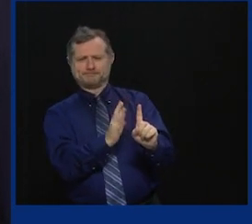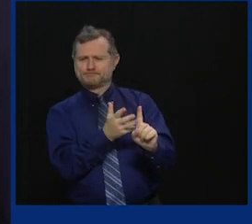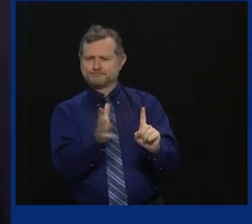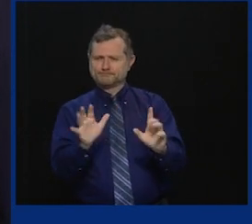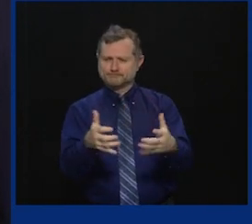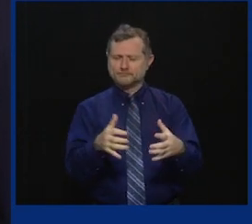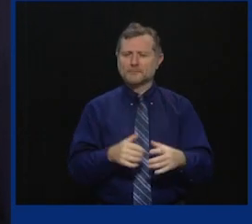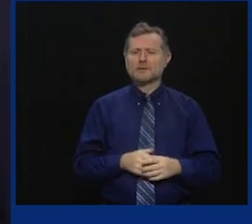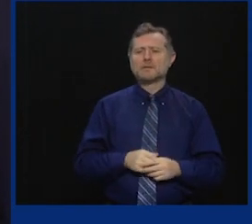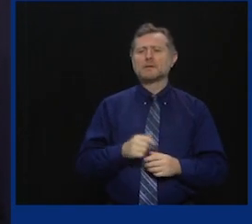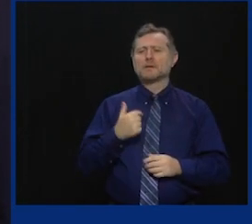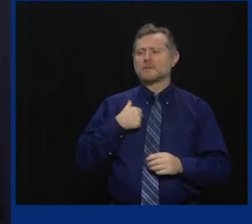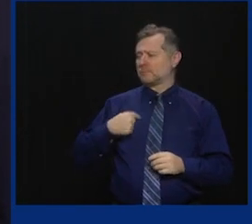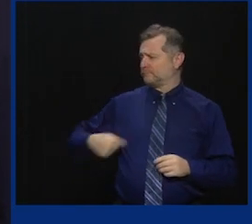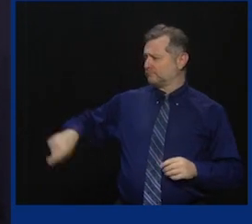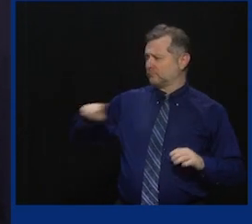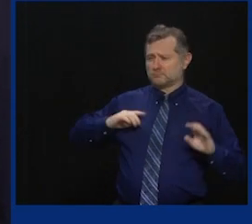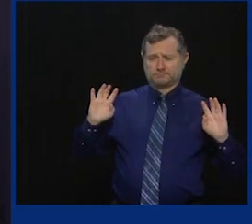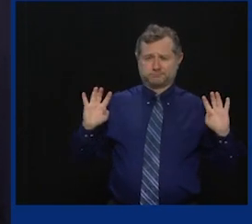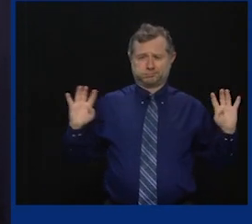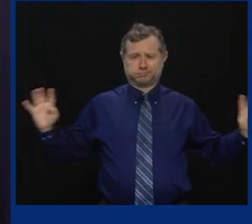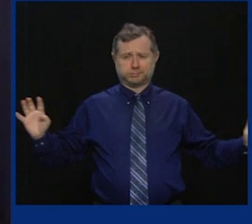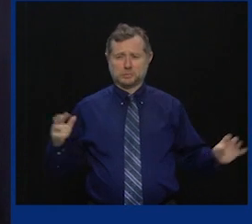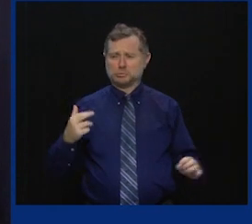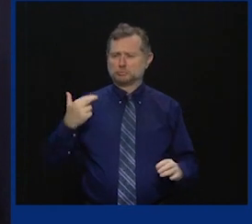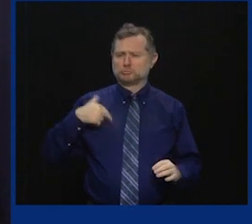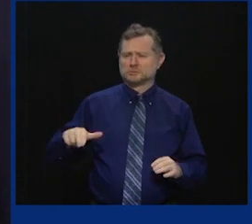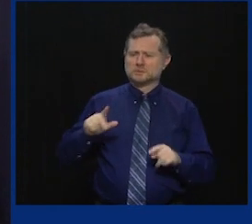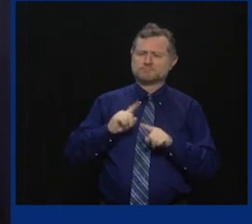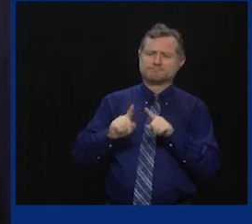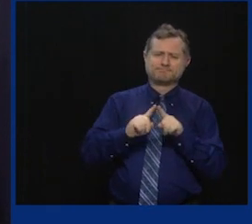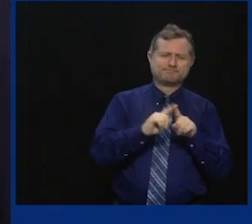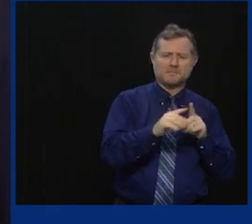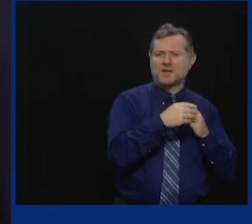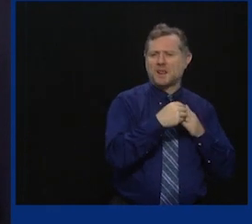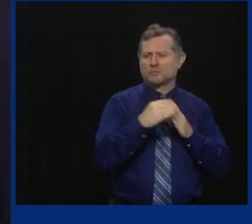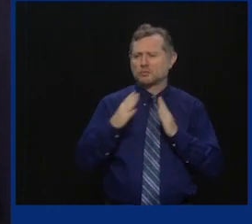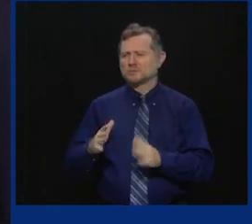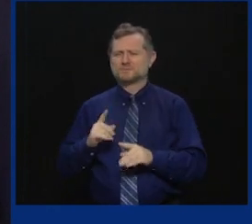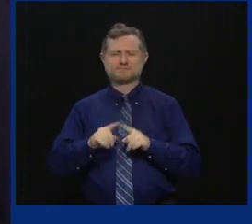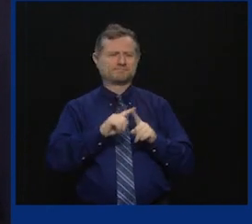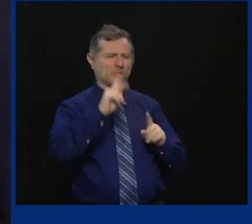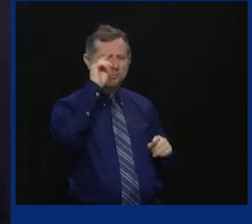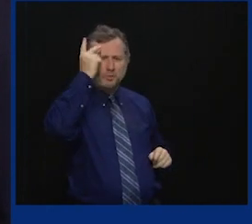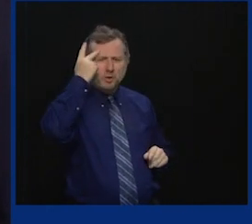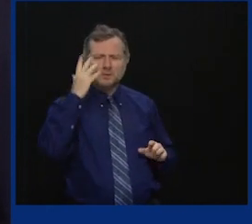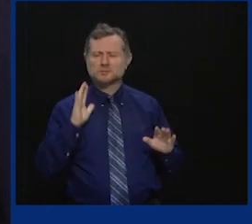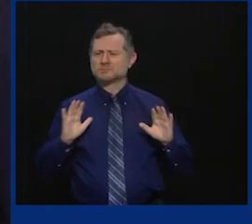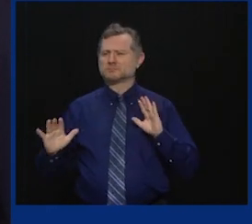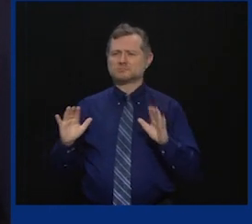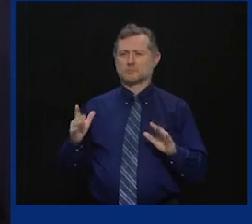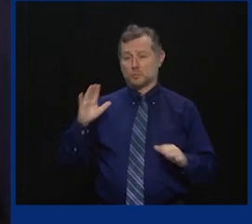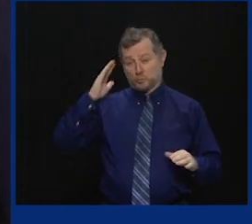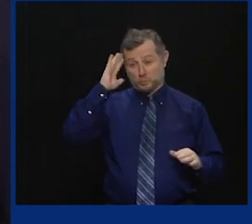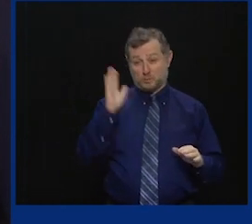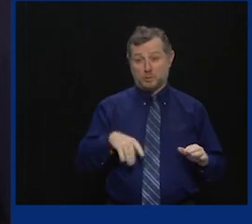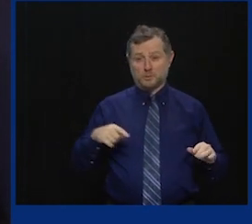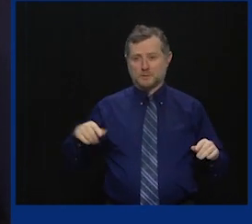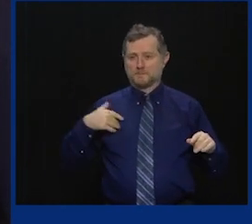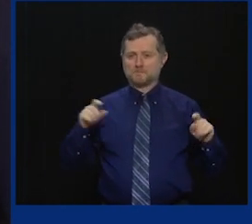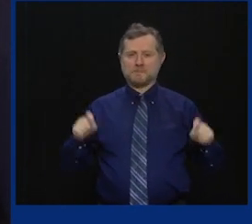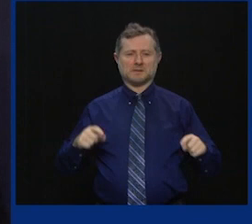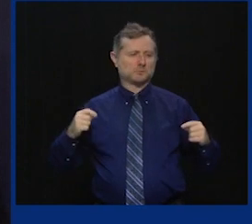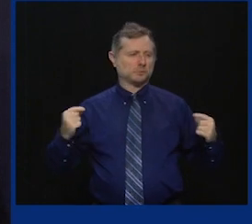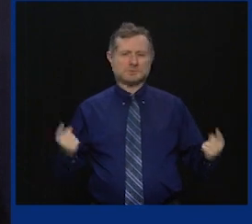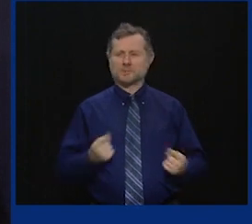everyone, you just realize you have to be on the right side of history today. And you think about Dr. King, who talked about drum majors for